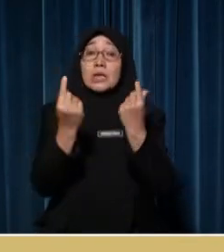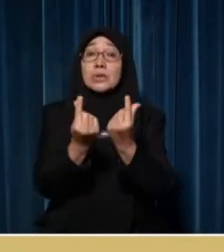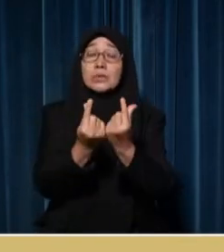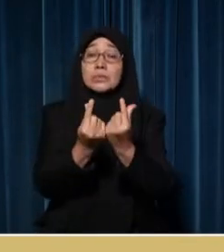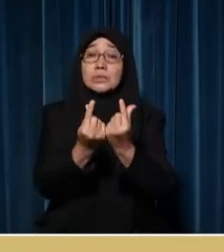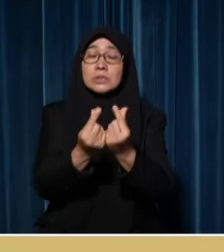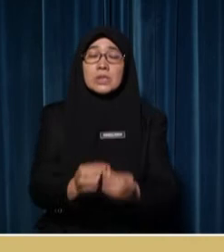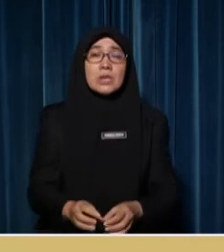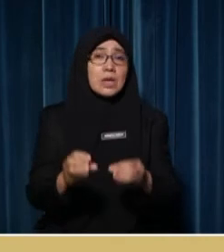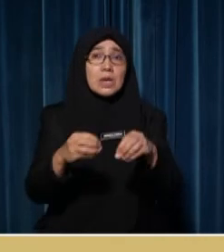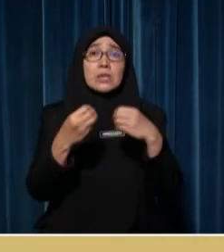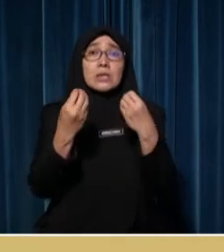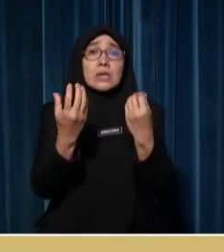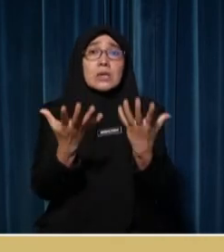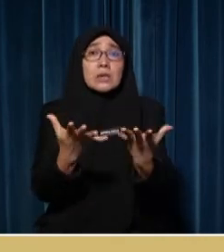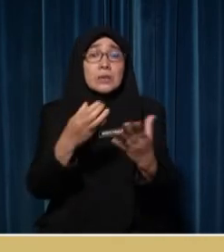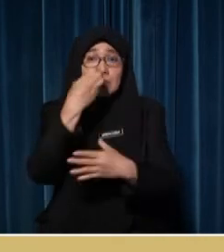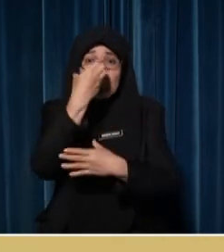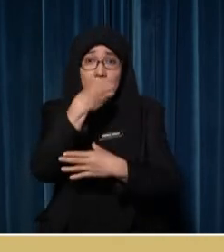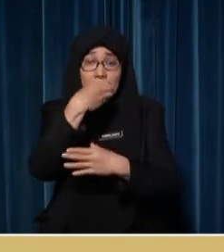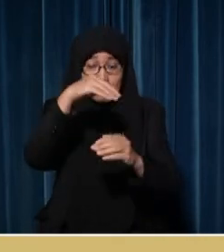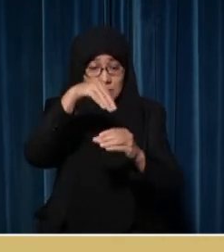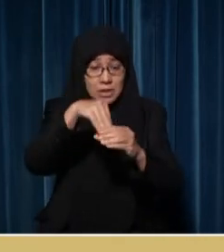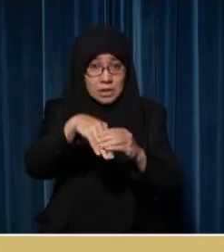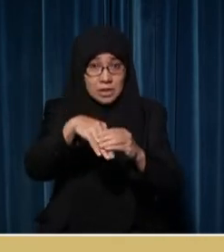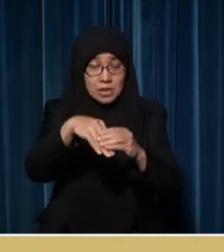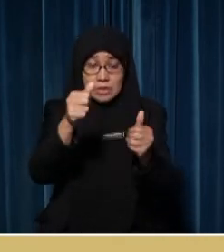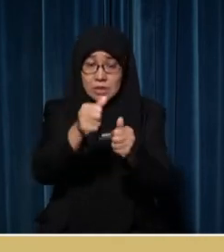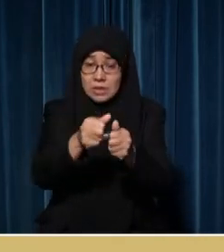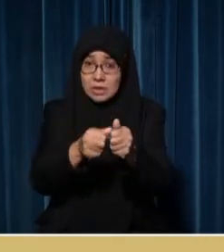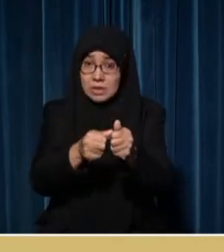How many apples were there in each group?